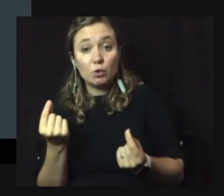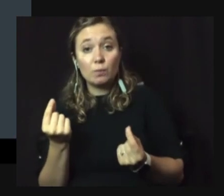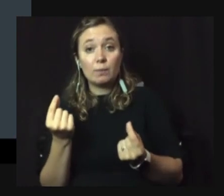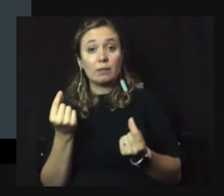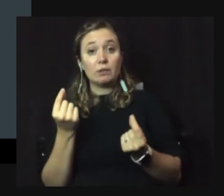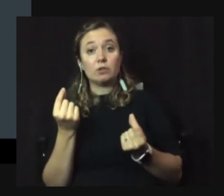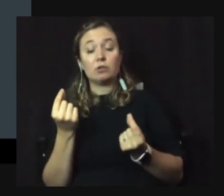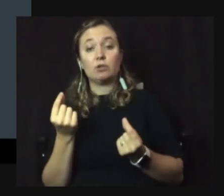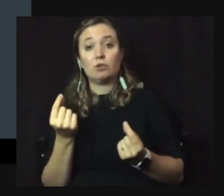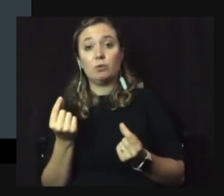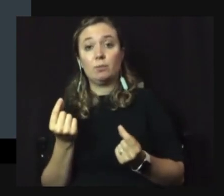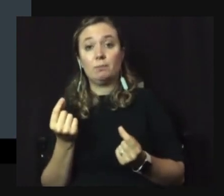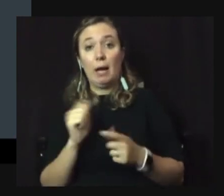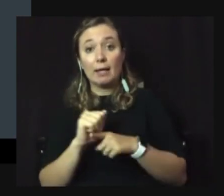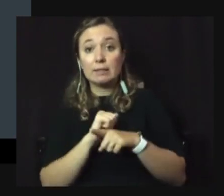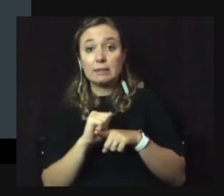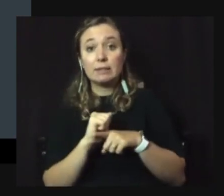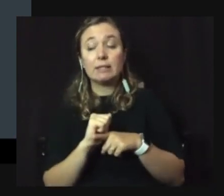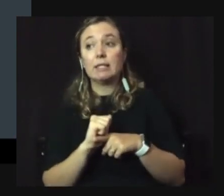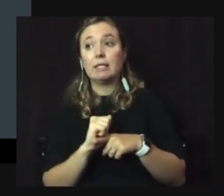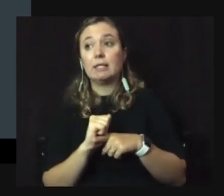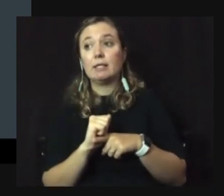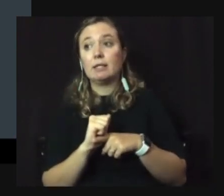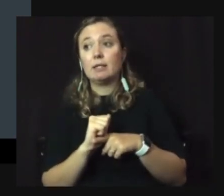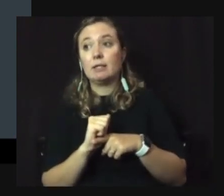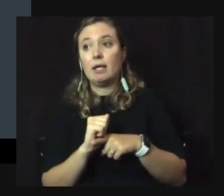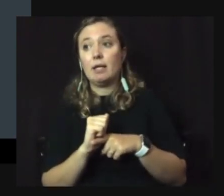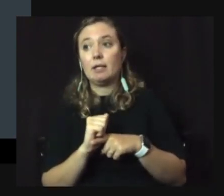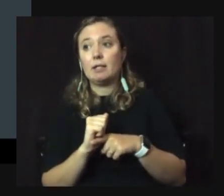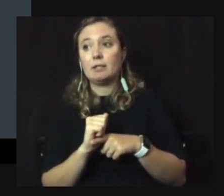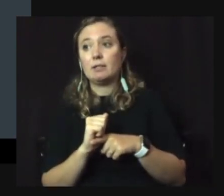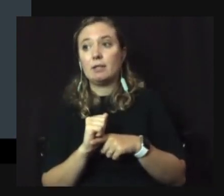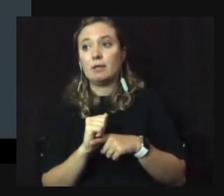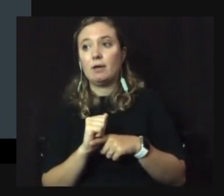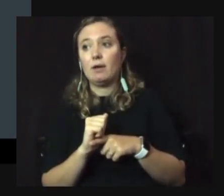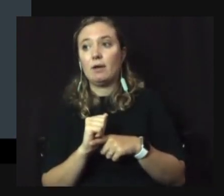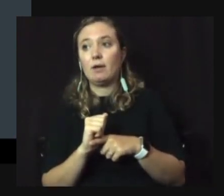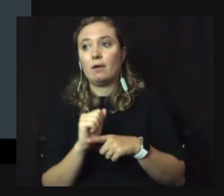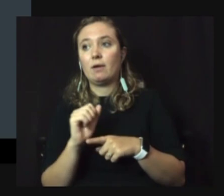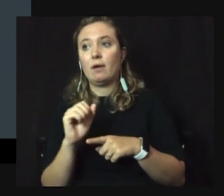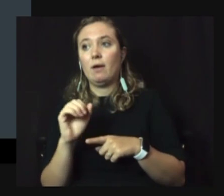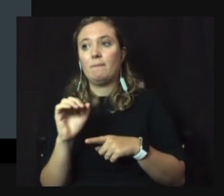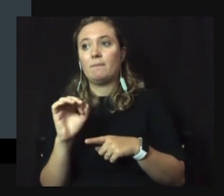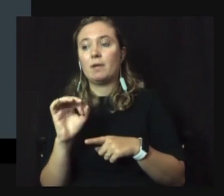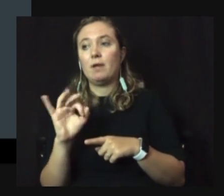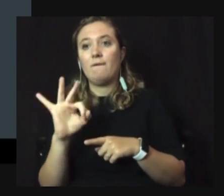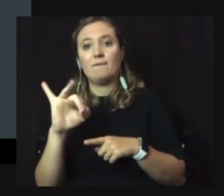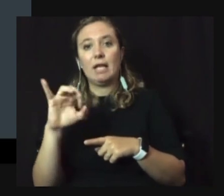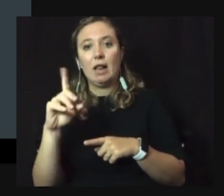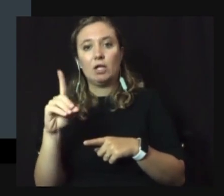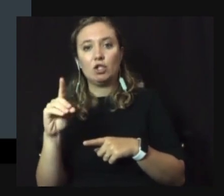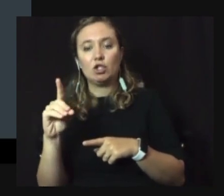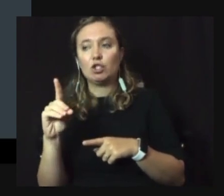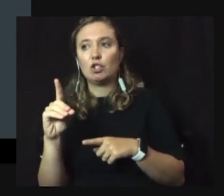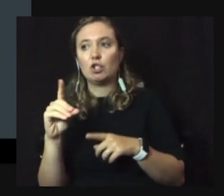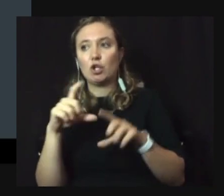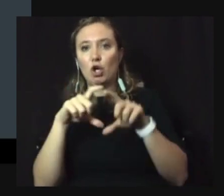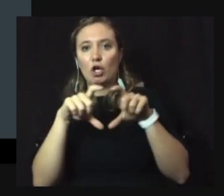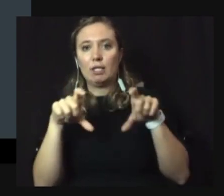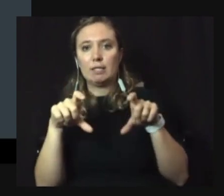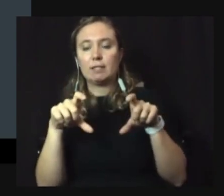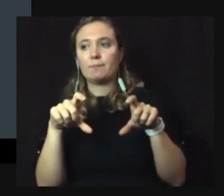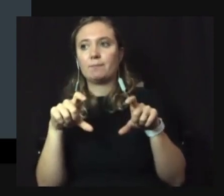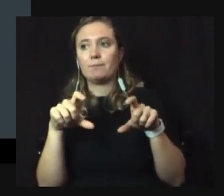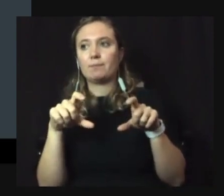these are feels cards, all the feels, autism level up. I got the cards, I have